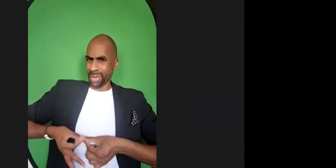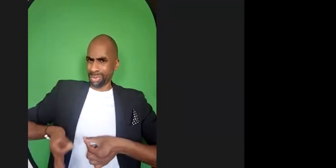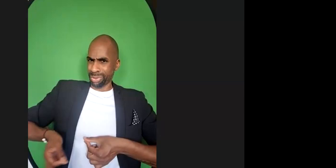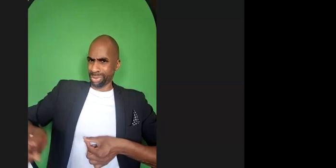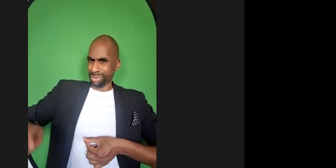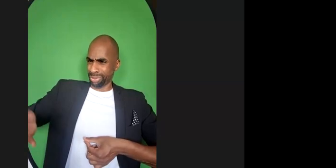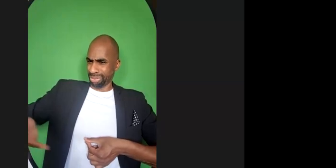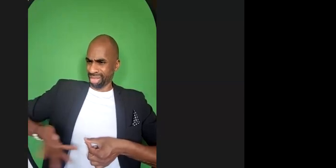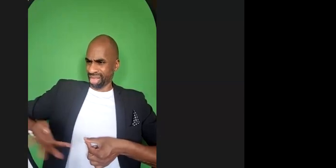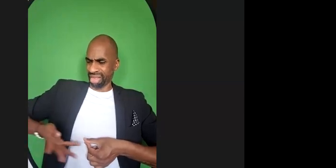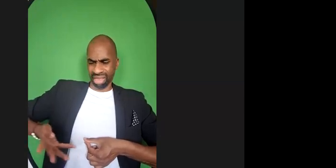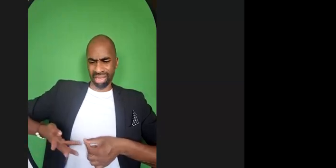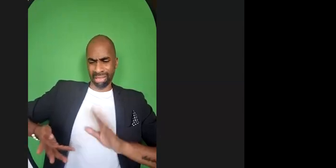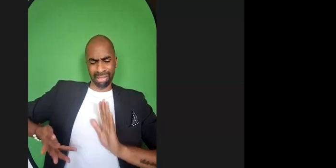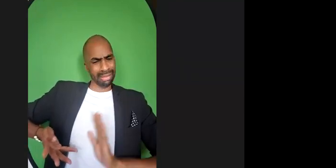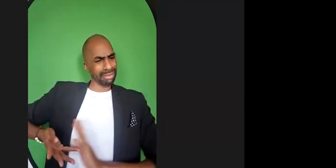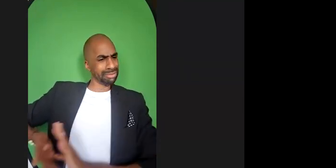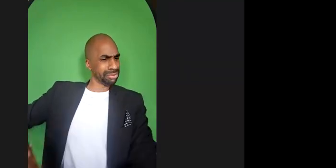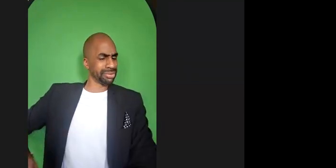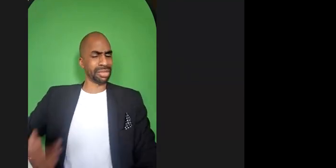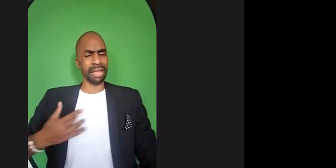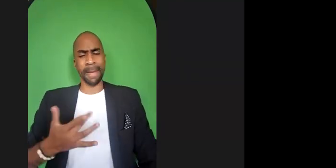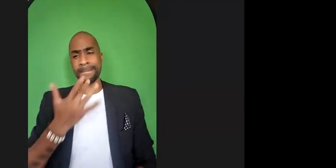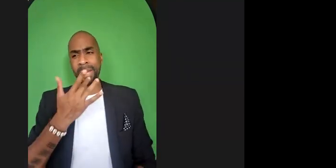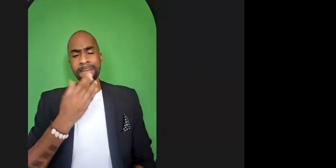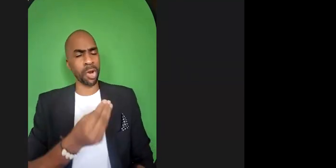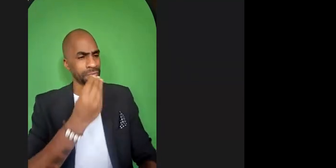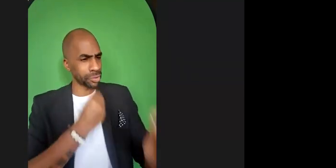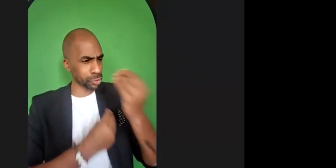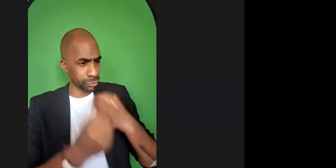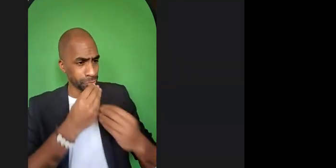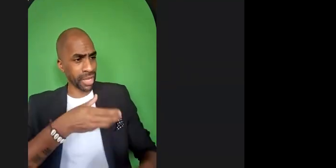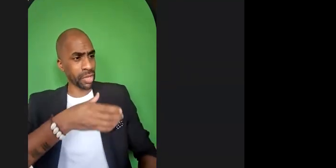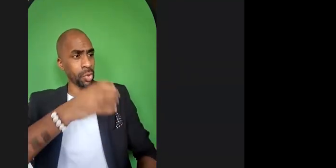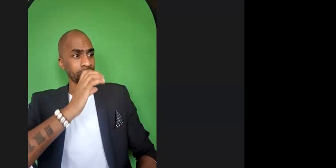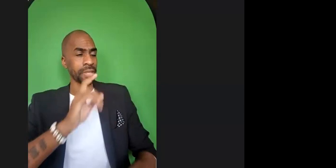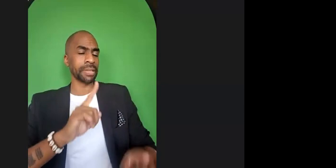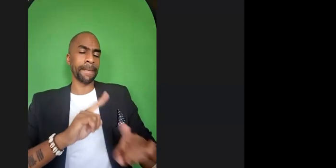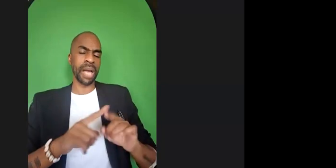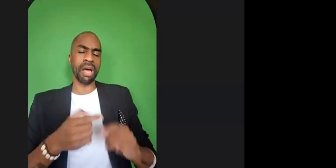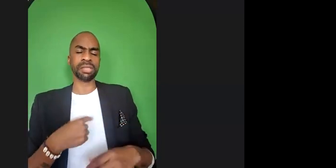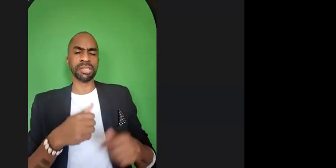is, comfortable to do. But generally they'll decline sort of gradually.